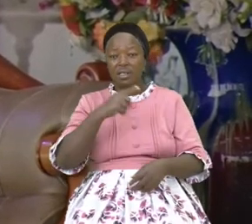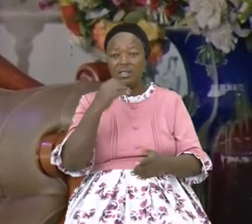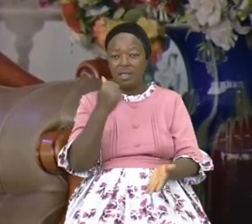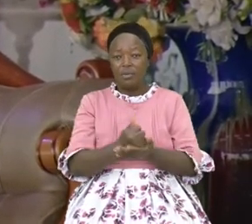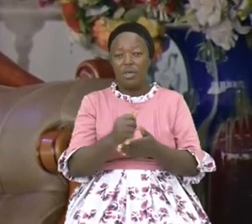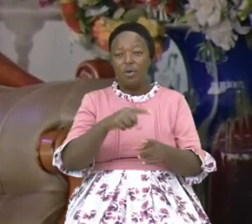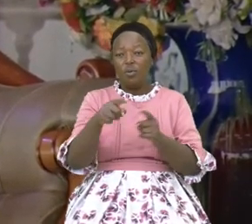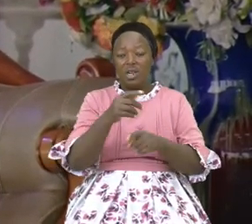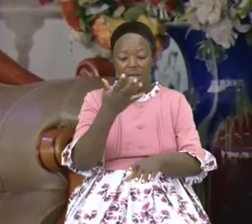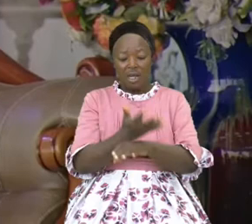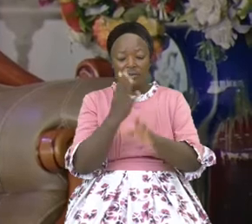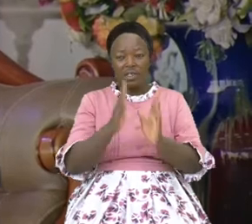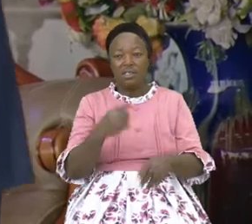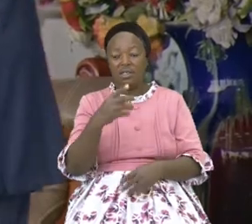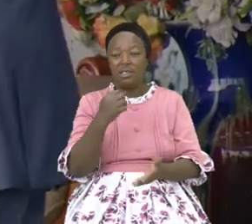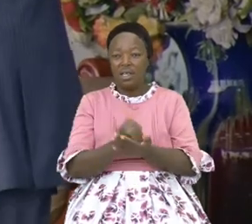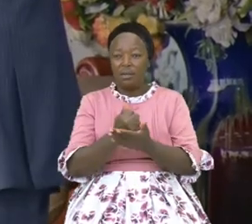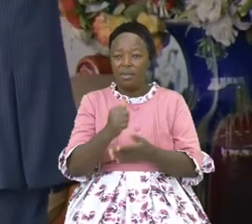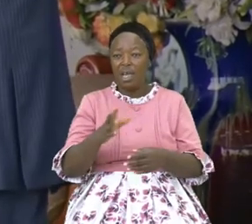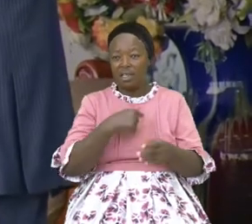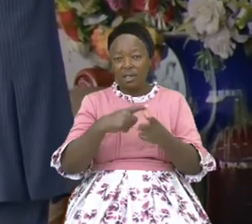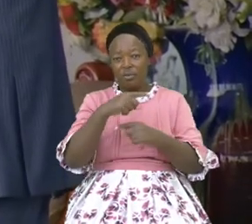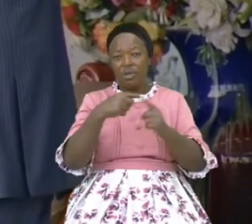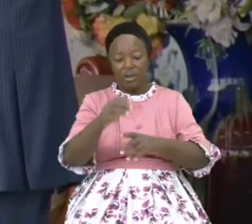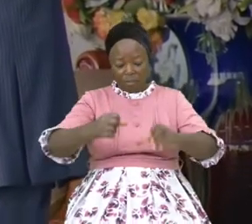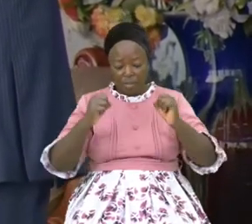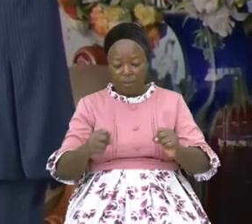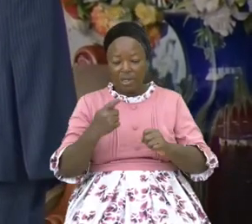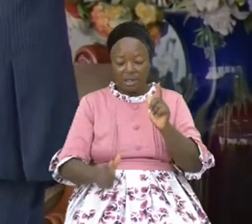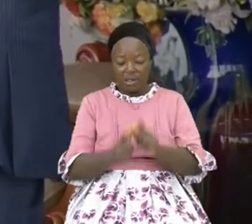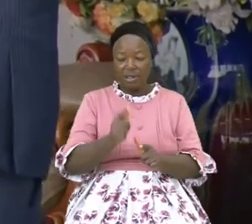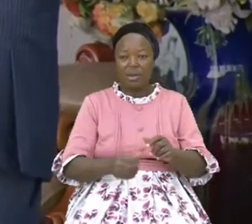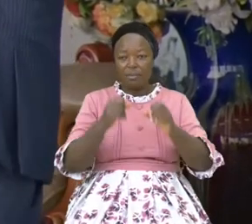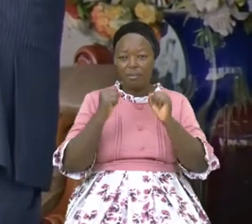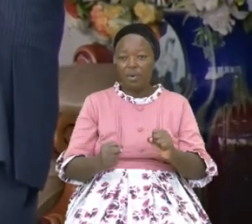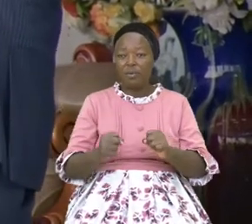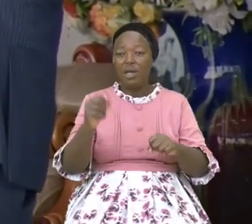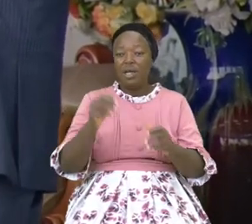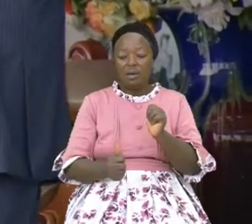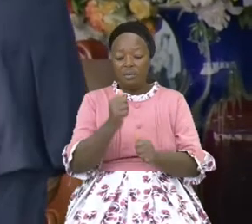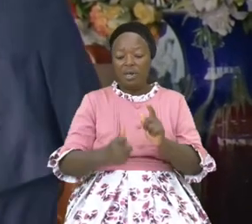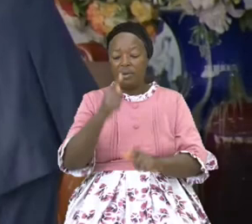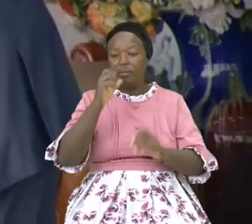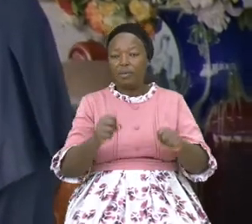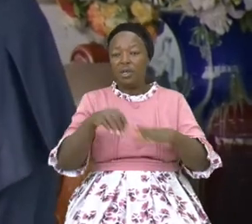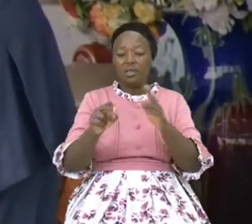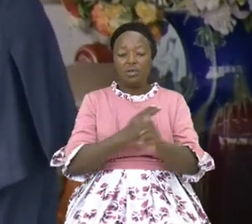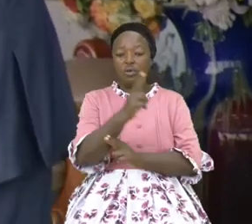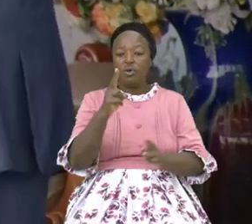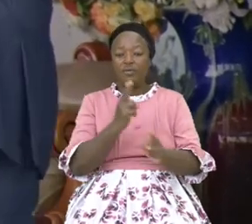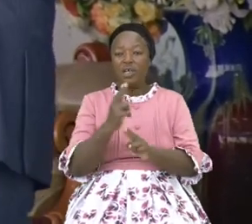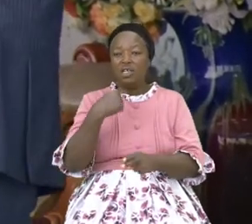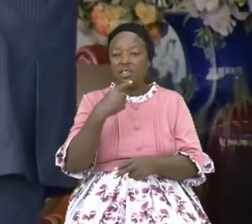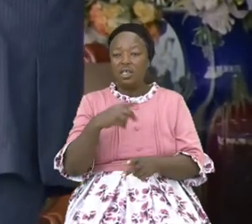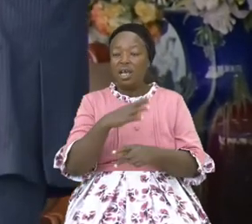the advocate says amen, when the power, the greatest power in the universe, when that power